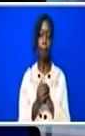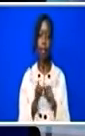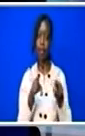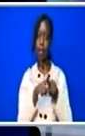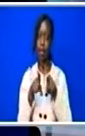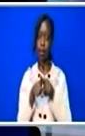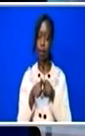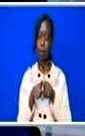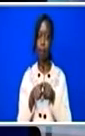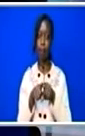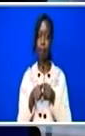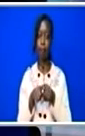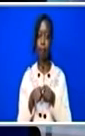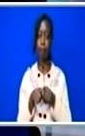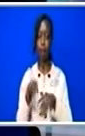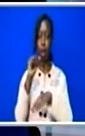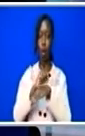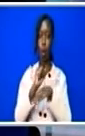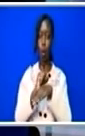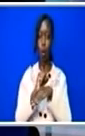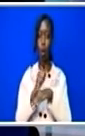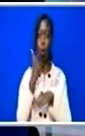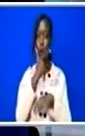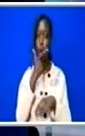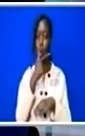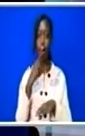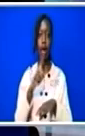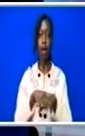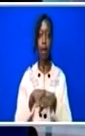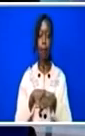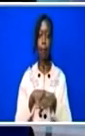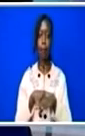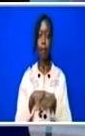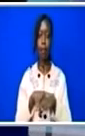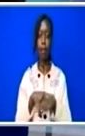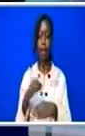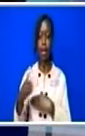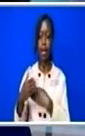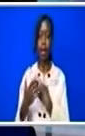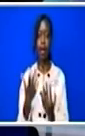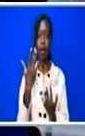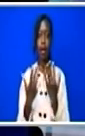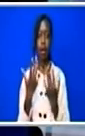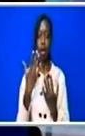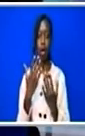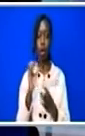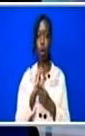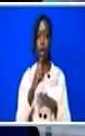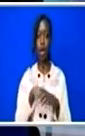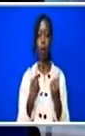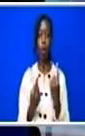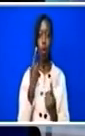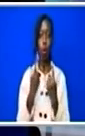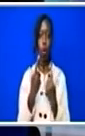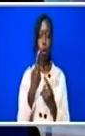these fats. Once we place them in the cooking, on fire, for example, on that sufuria we are cooking, something happens to